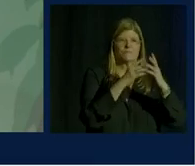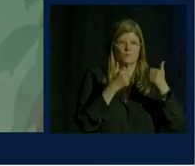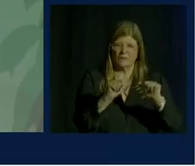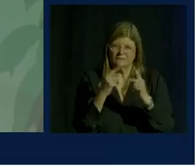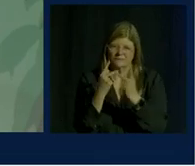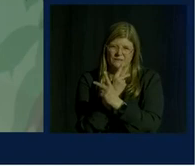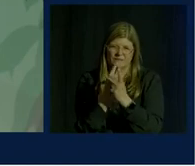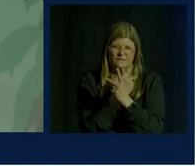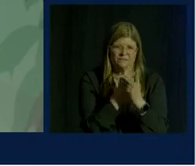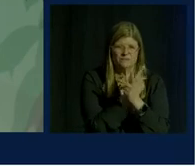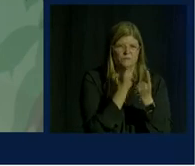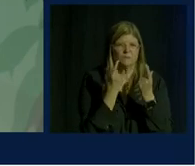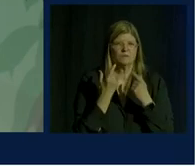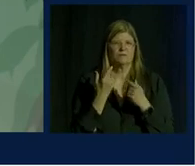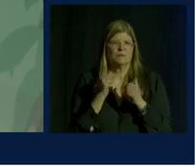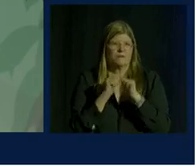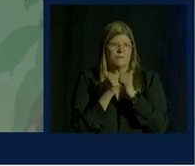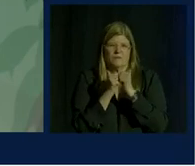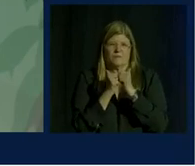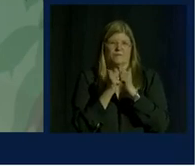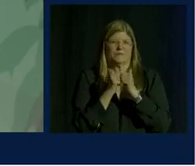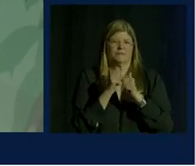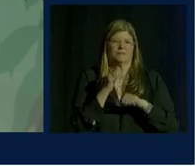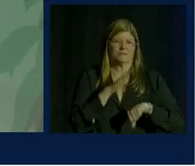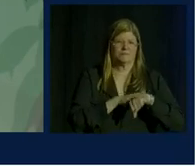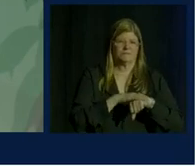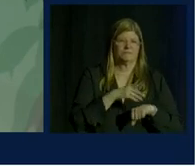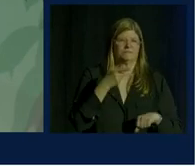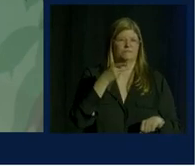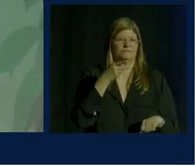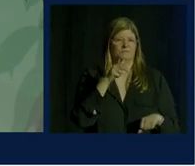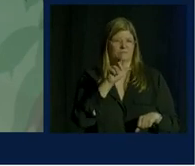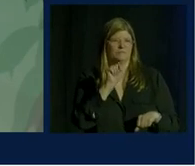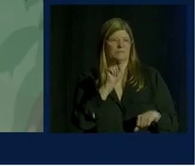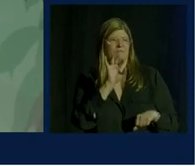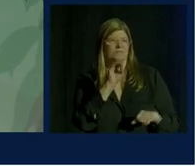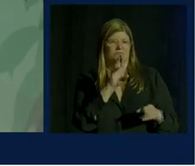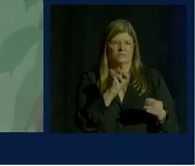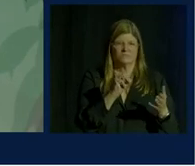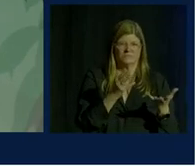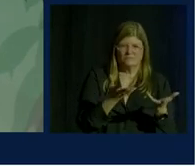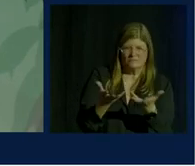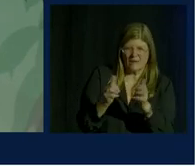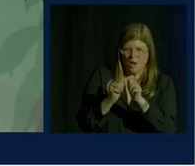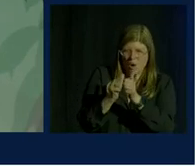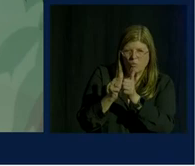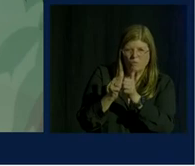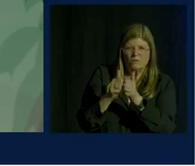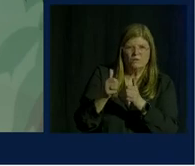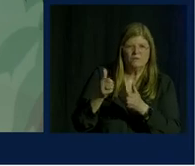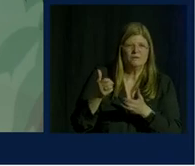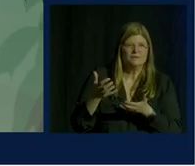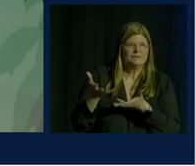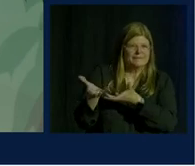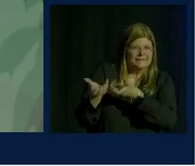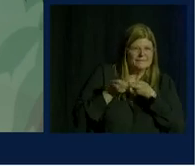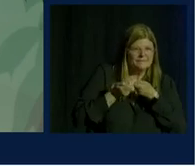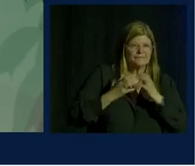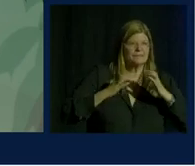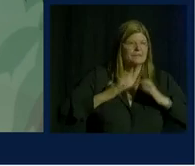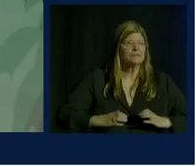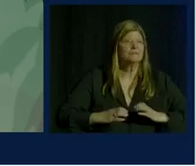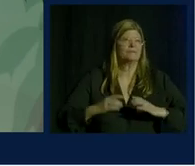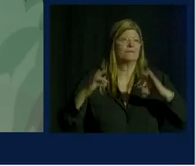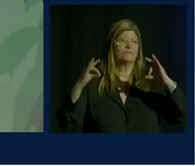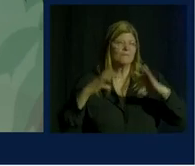onto the platform, how to be noticed, how to get consumer feedback and deliver their products and goods. So I think for